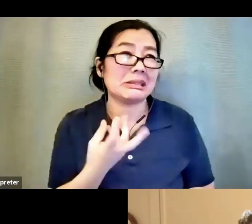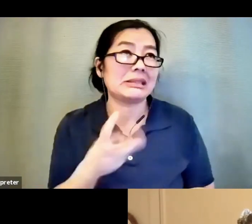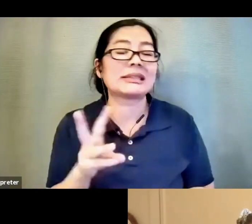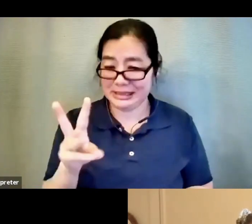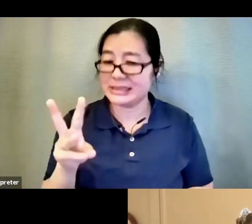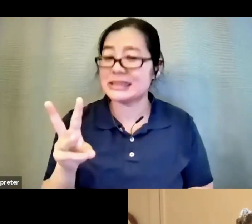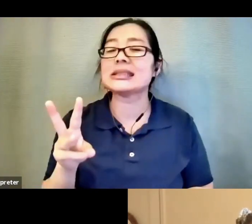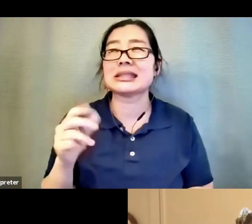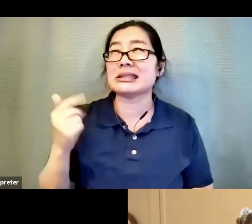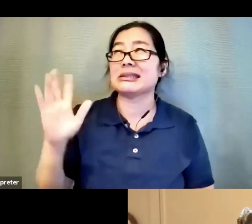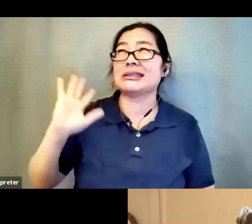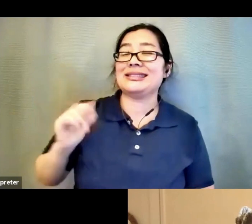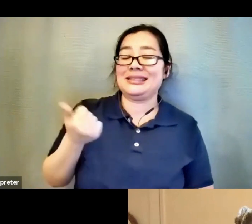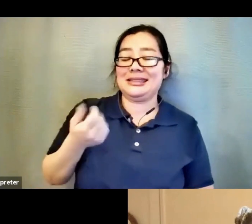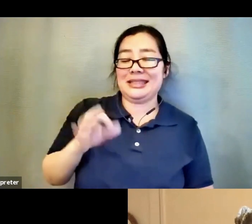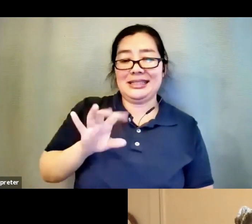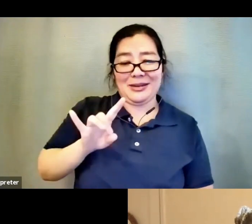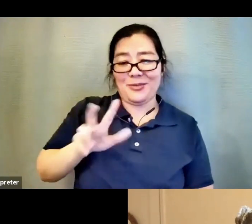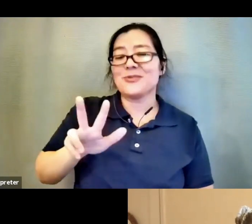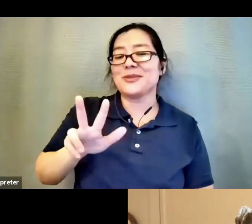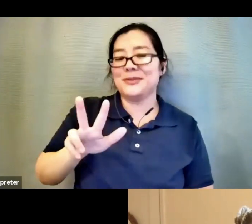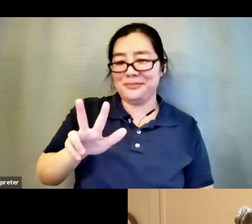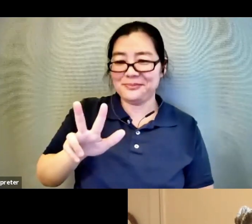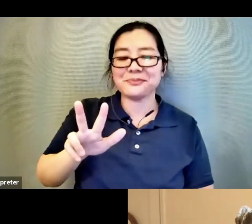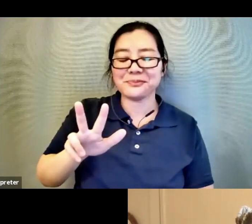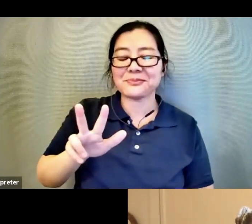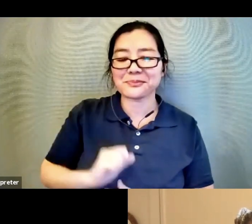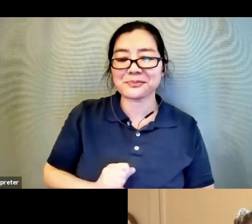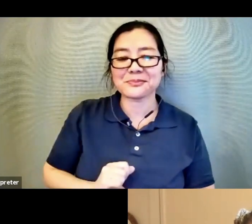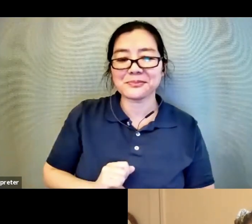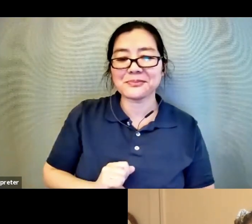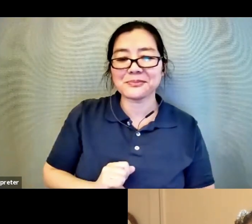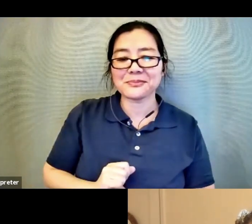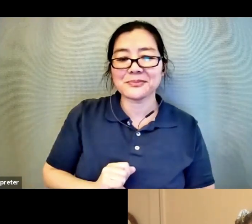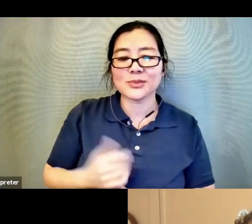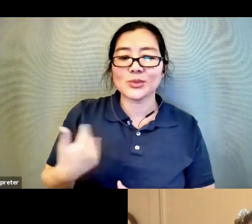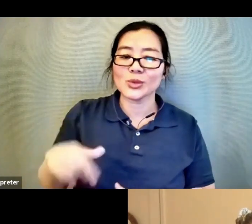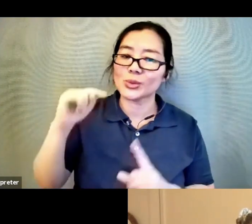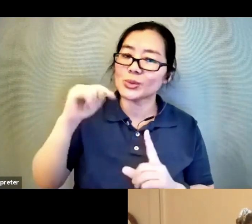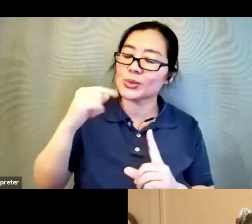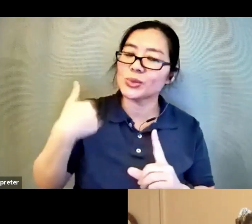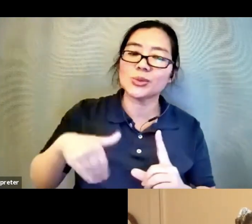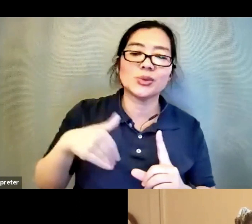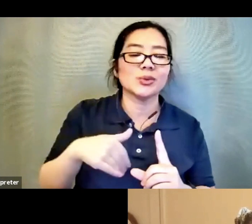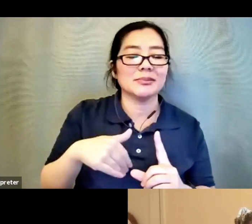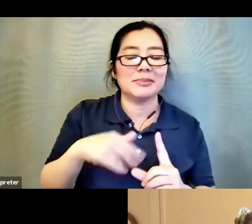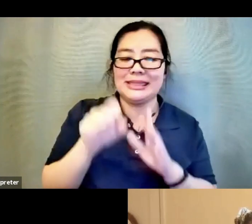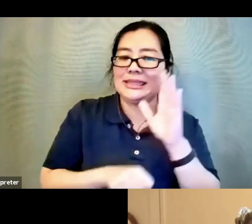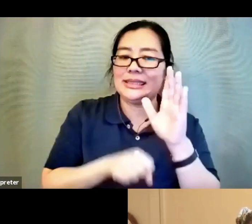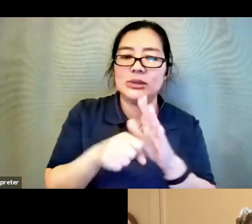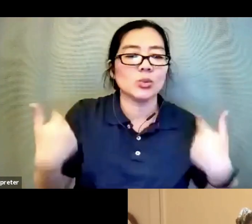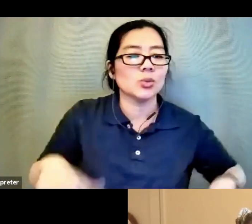since 1983. So it's been a season or two. Right now,